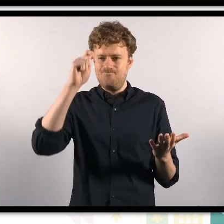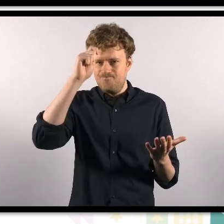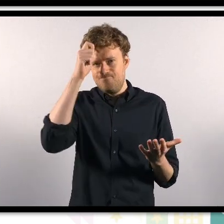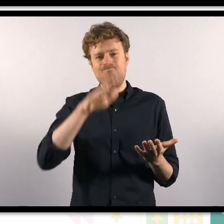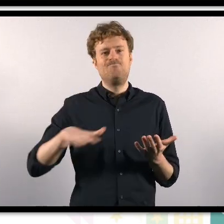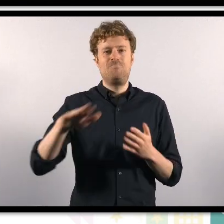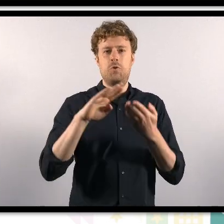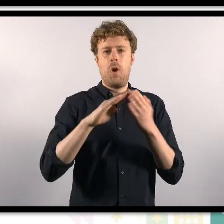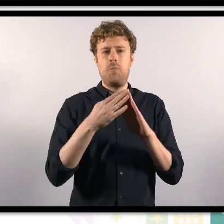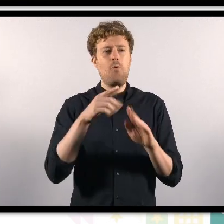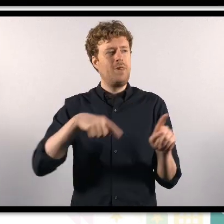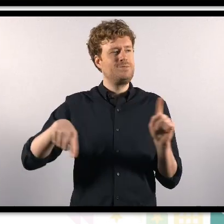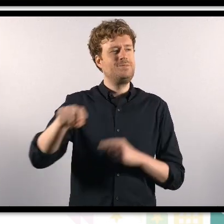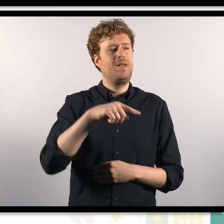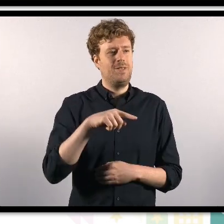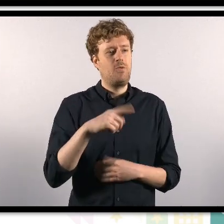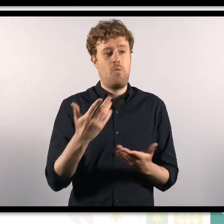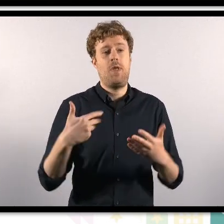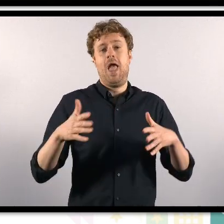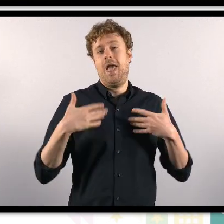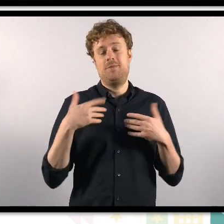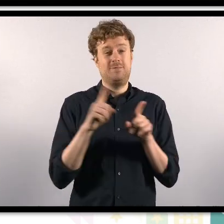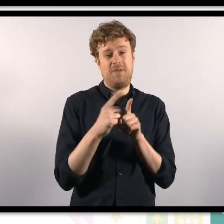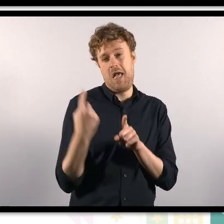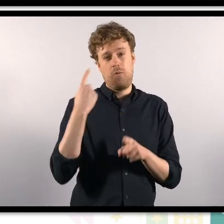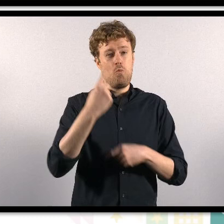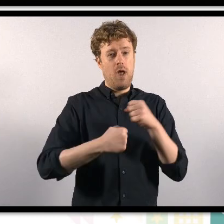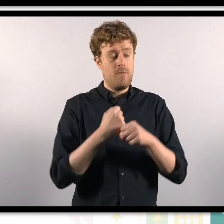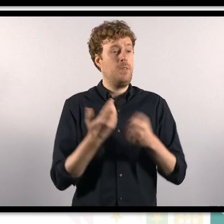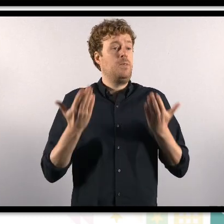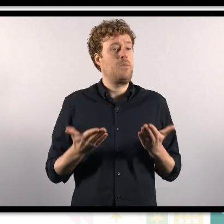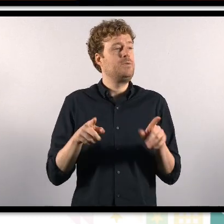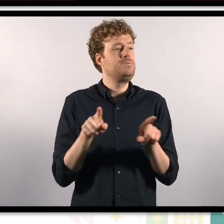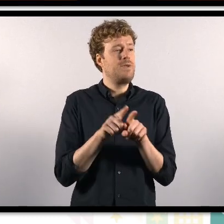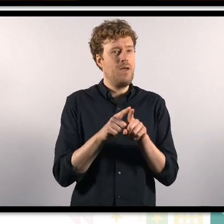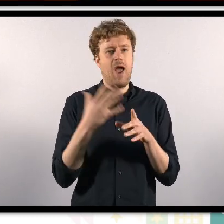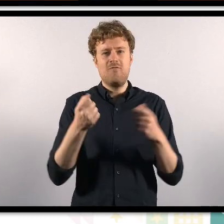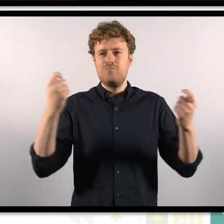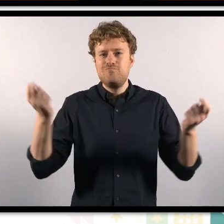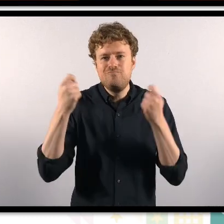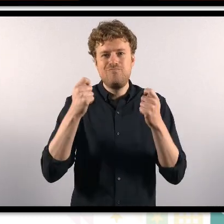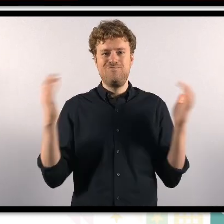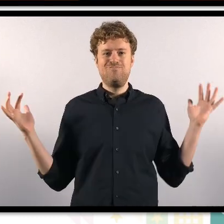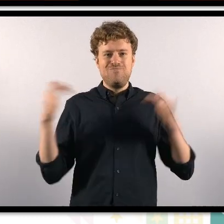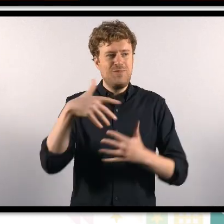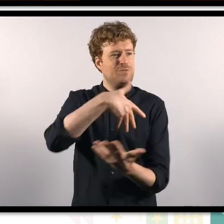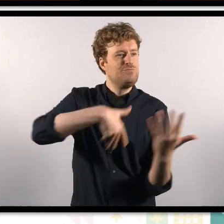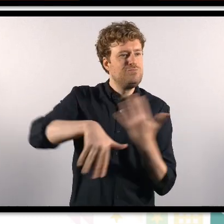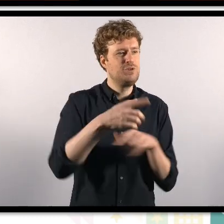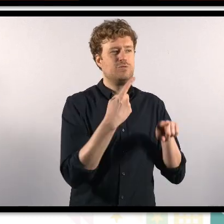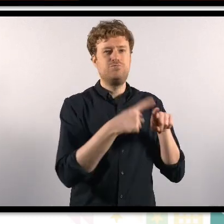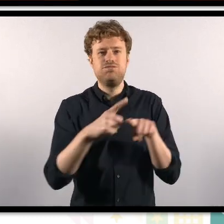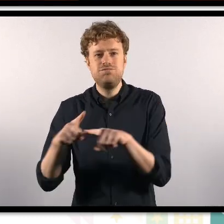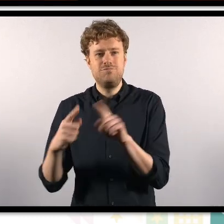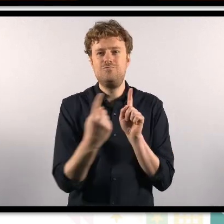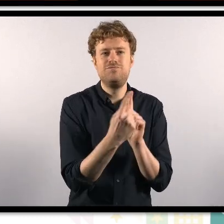calling it C10CF party and event within your local community, please go here and